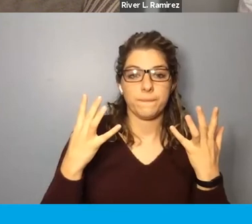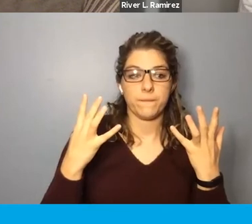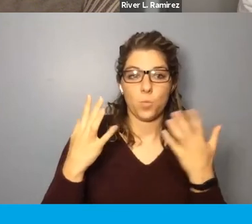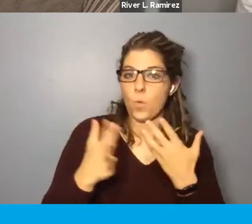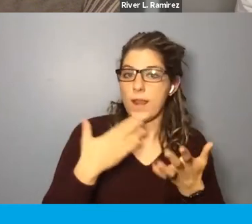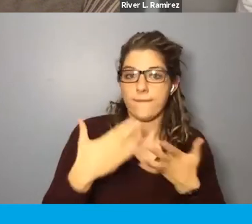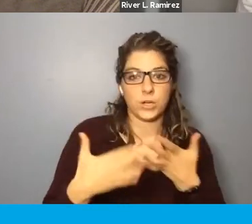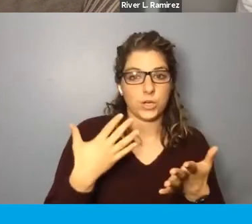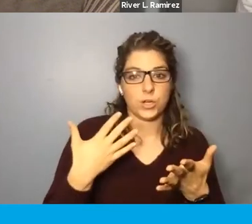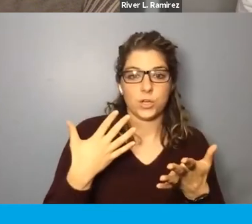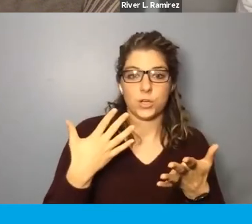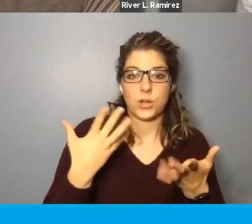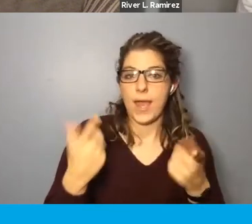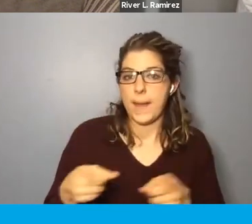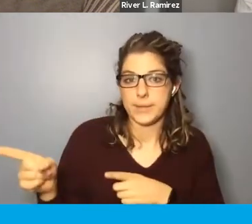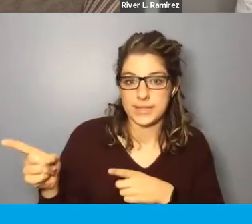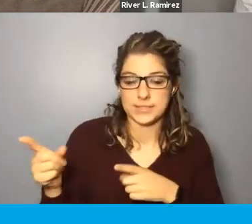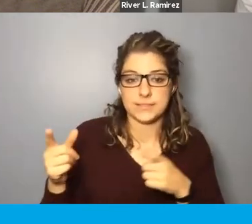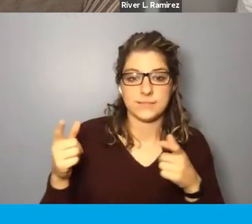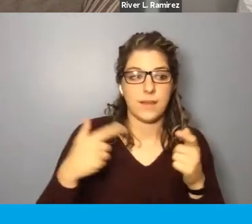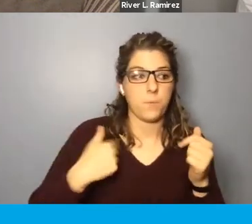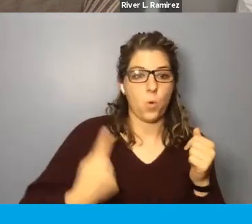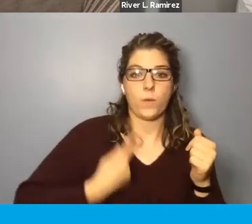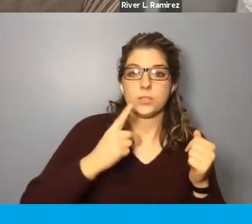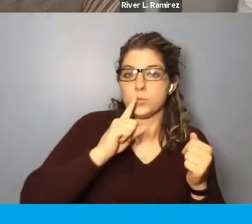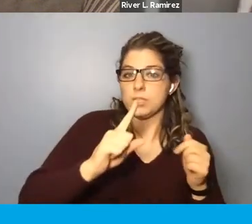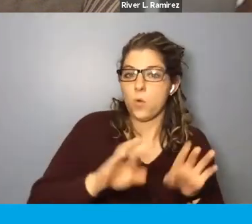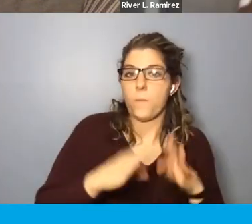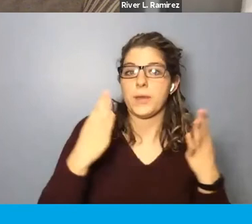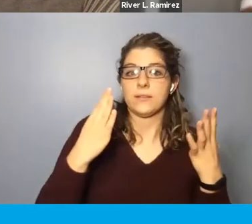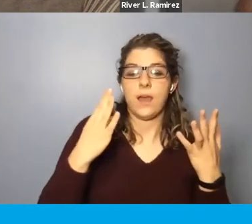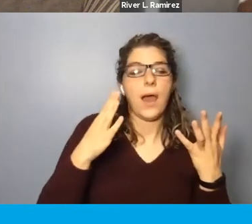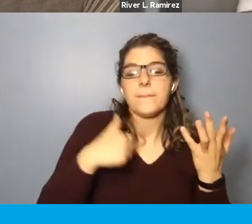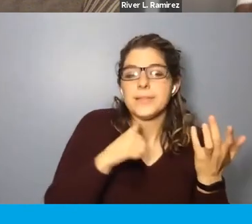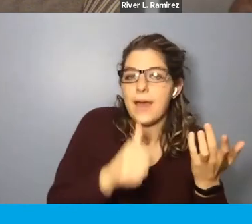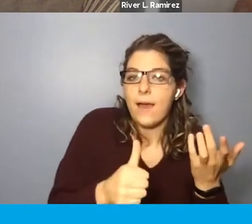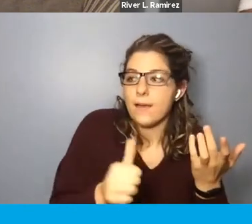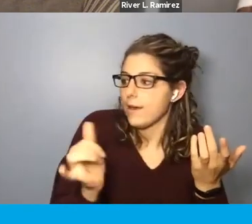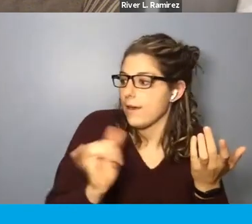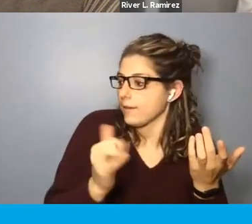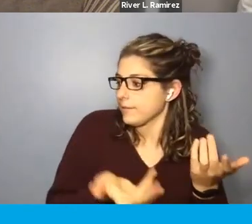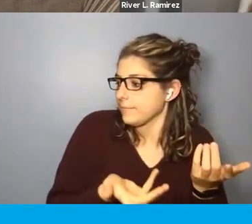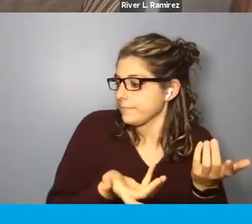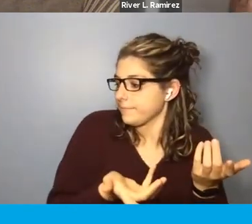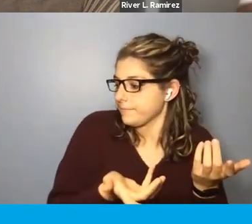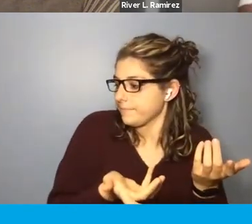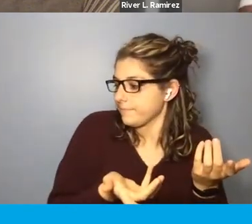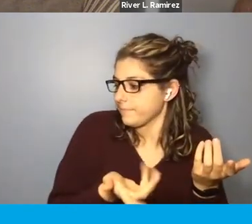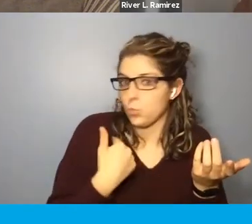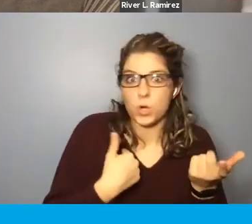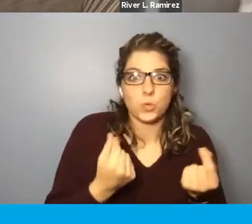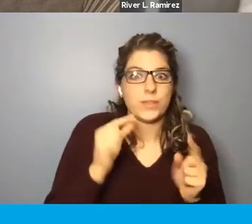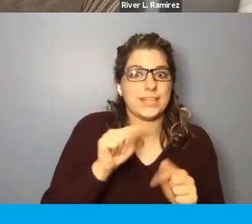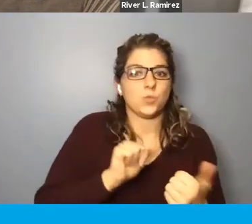whatever happens. Mm-hmm. Like I'm always really open. I'm not like a, we're gonna do it this